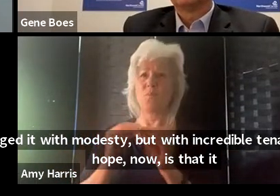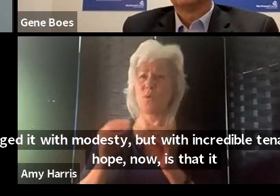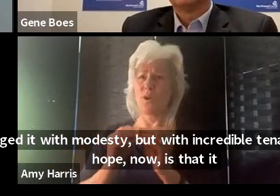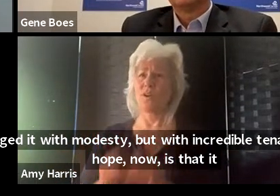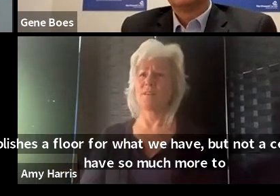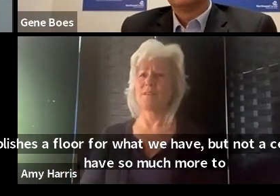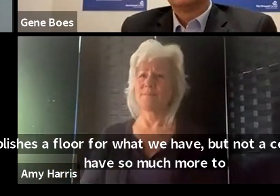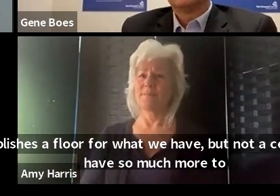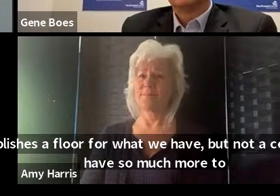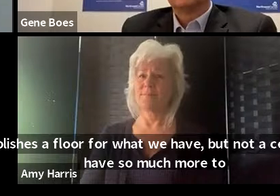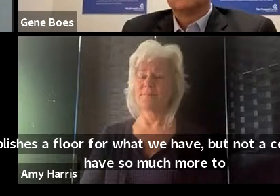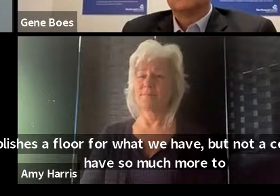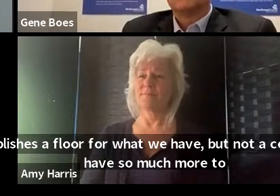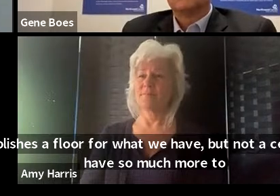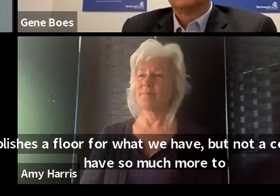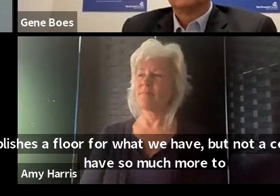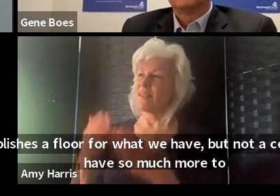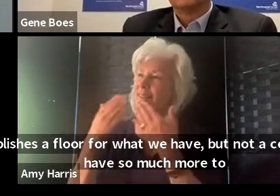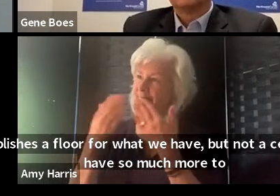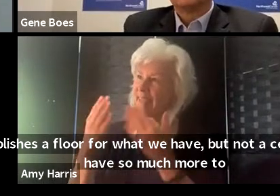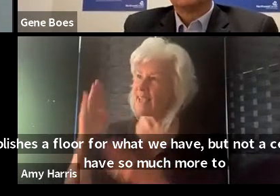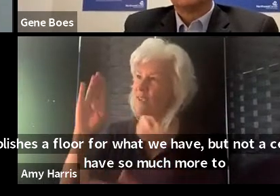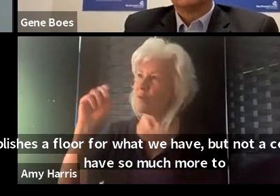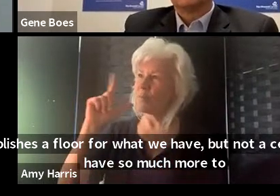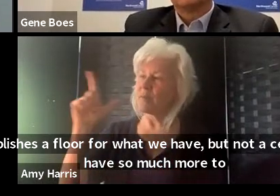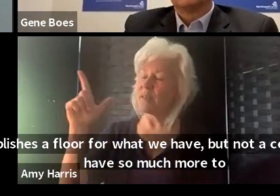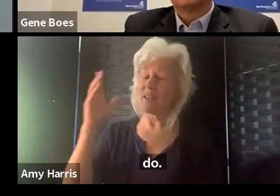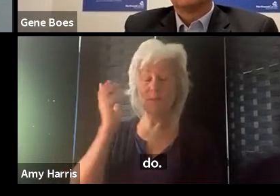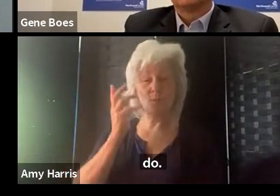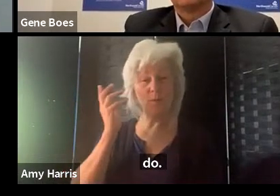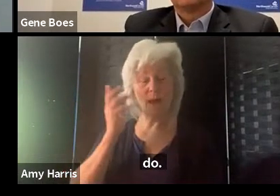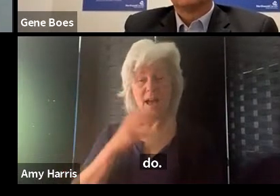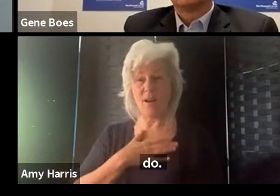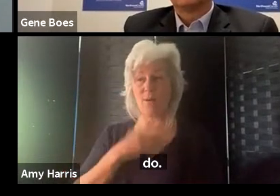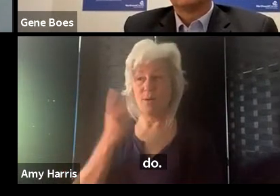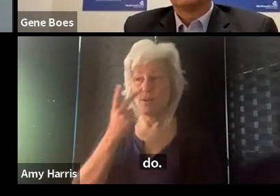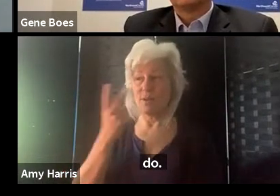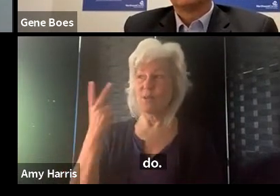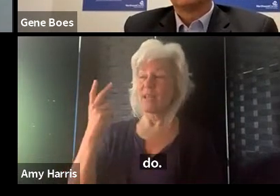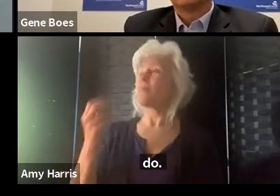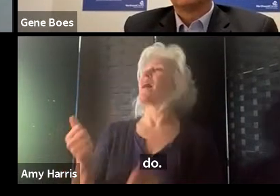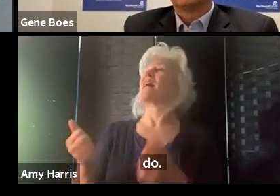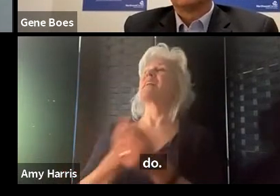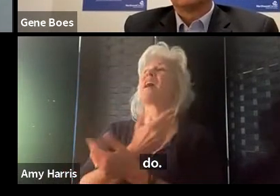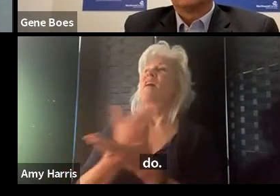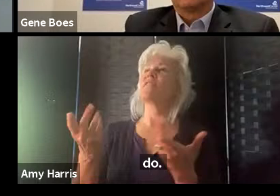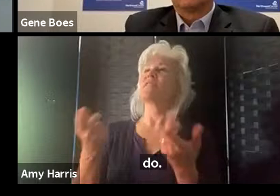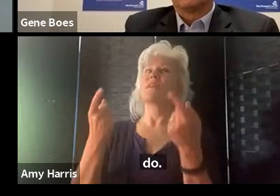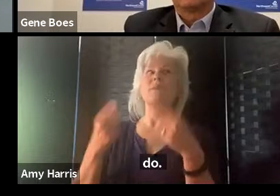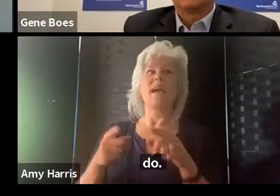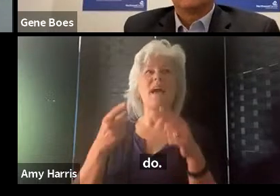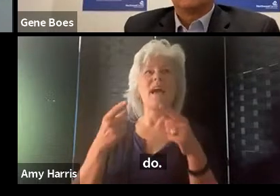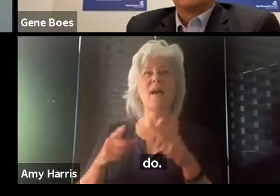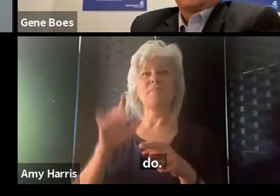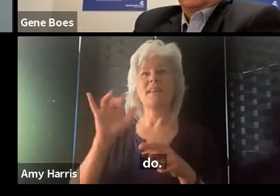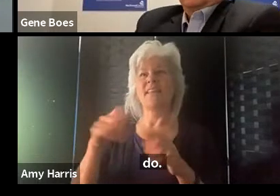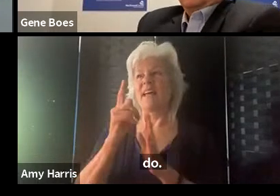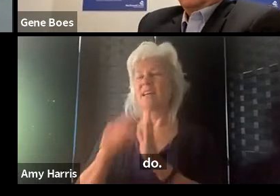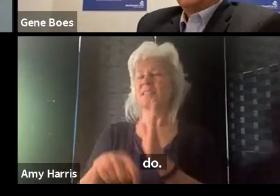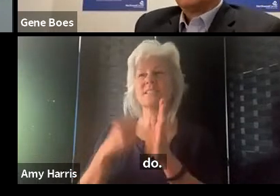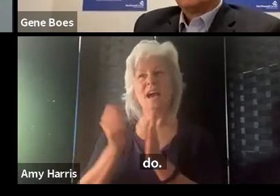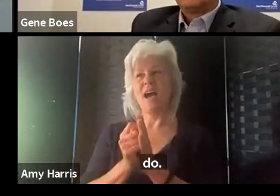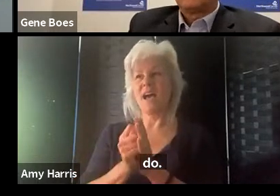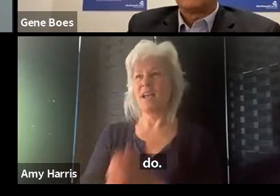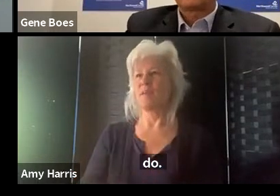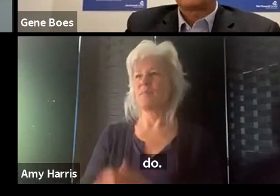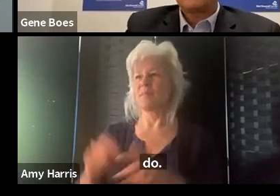Thank you, Bill. That is so powerful, especially reflecting on everything else that was happening in that time in, you know, in